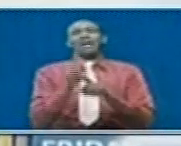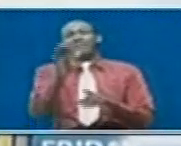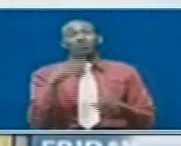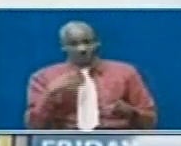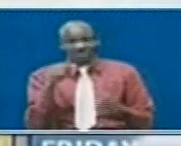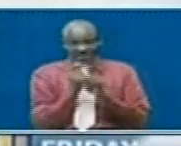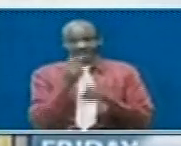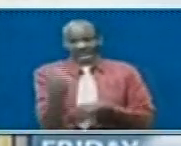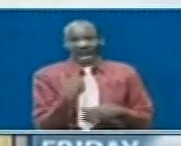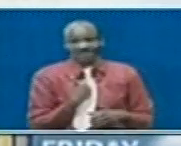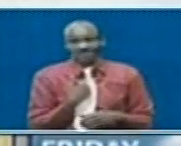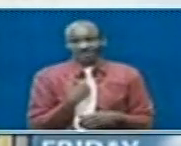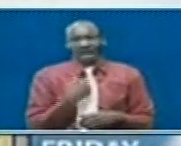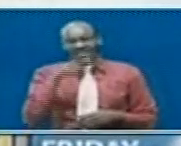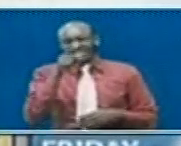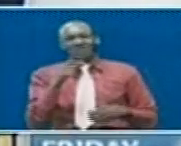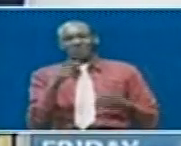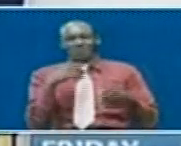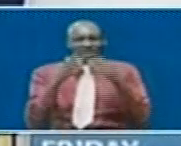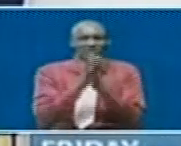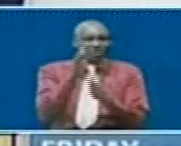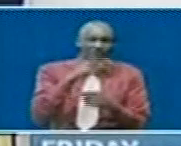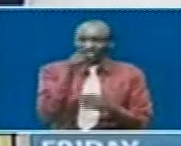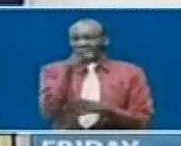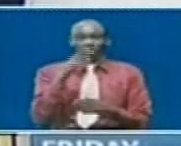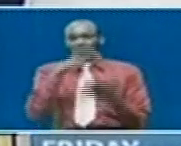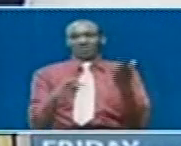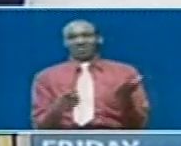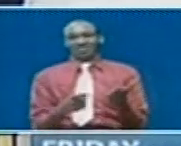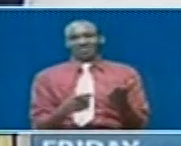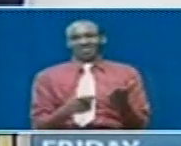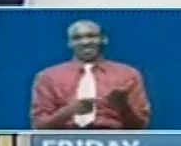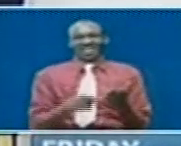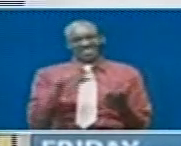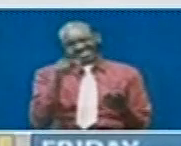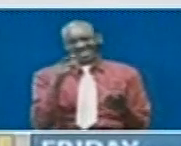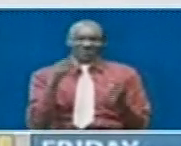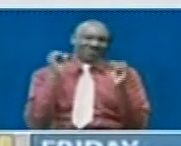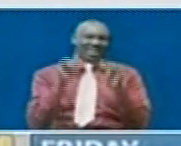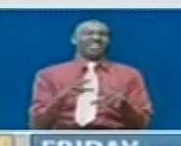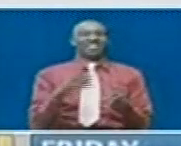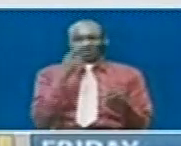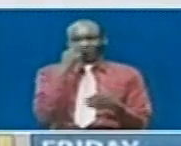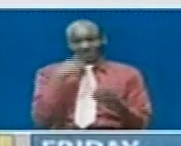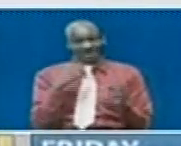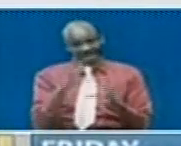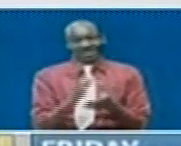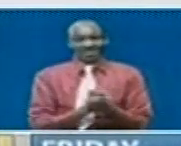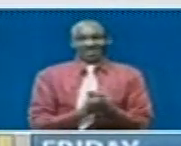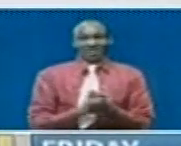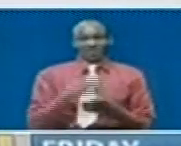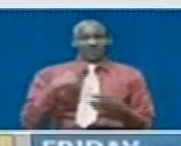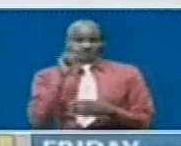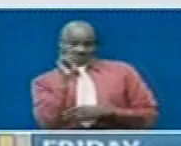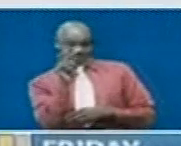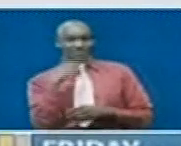have a younger sister, yeah, I know. Does she tease you about it or does she look up to you? Nah, she doesn't tease me about it. I'd like to think that she looks up to me. I'd